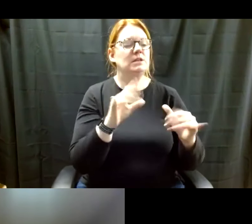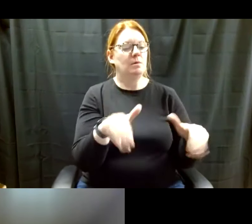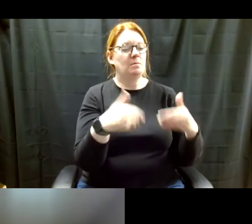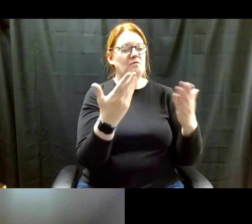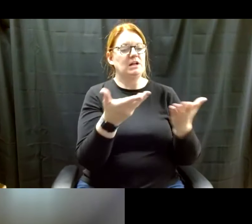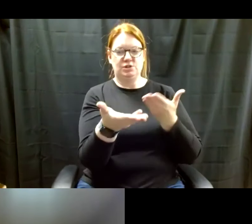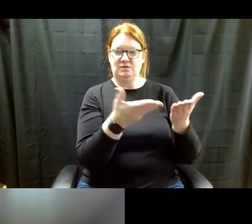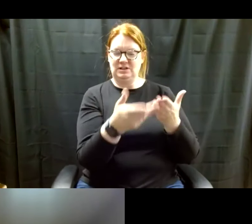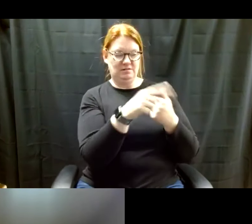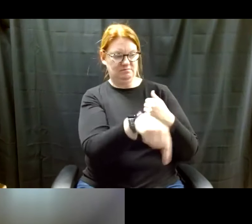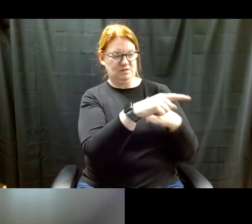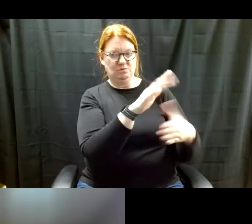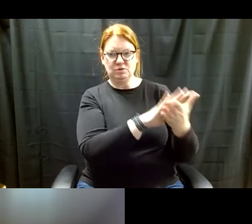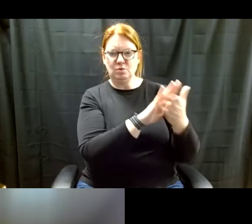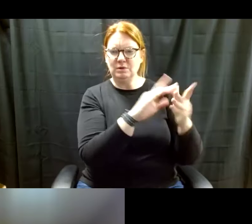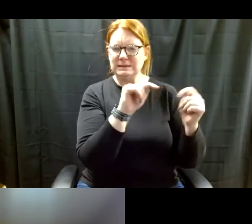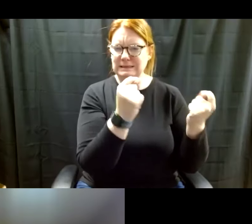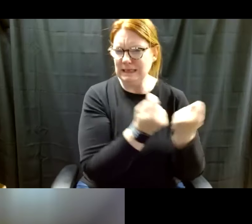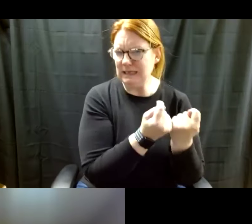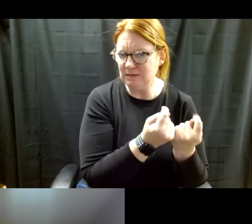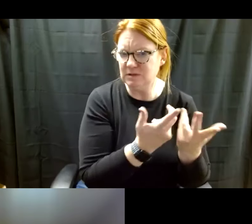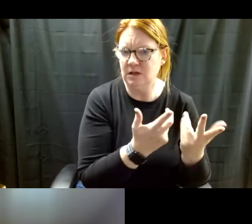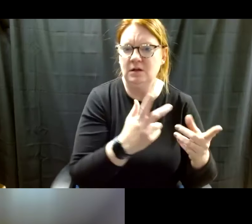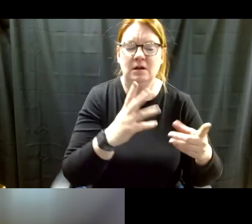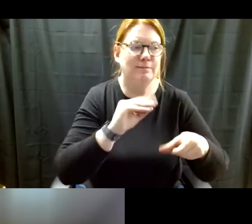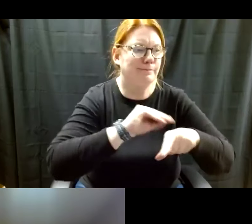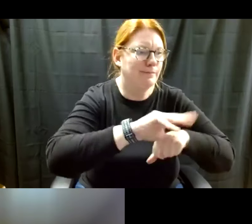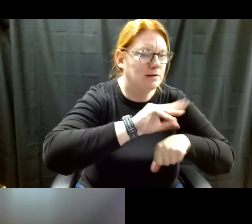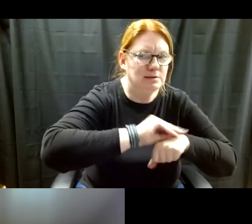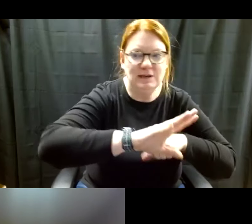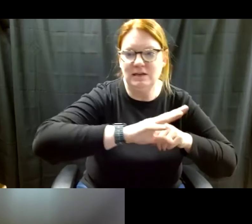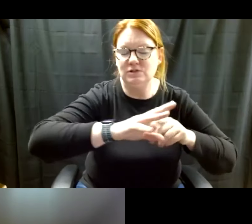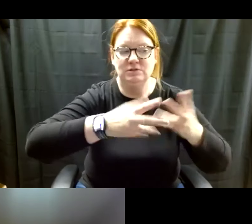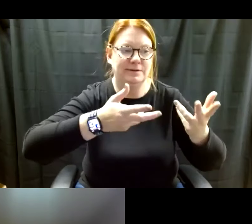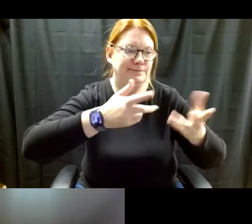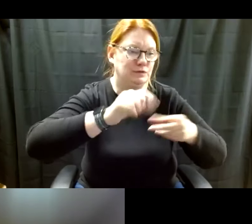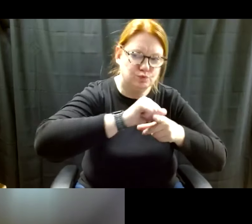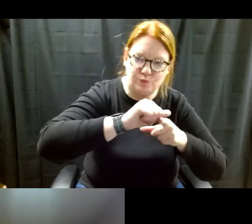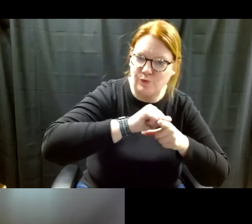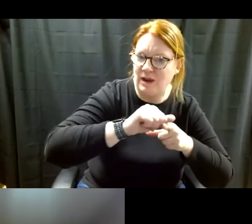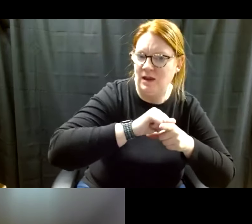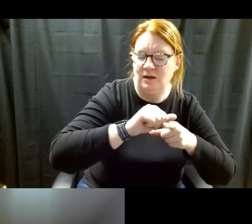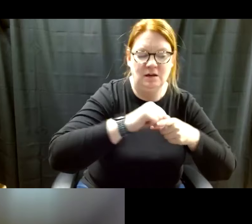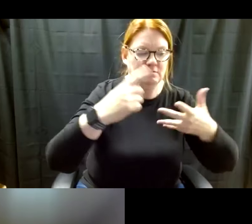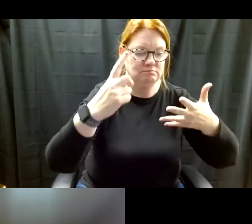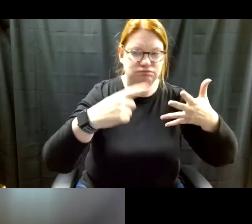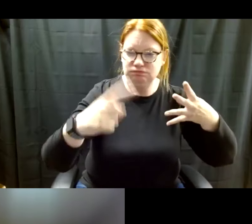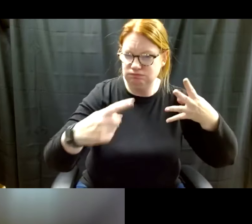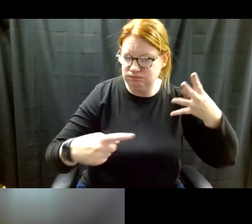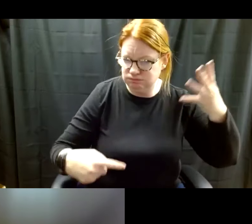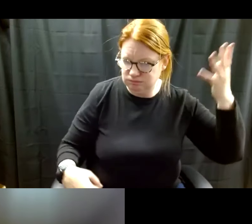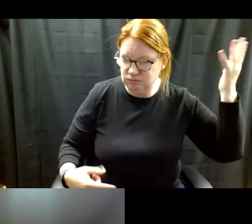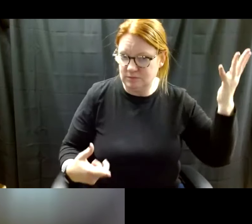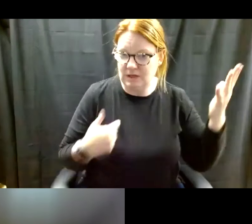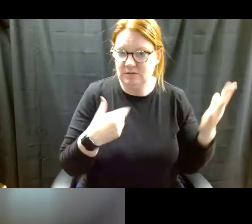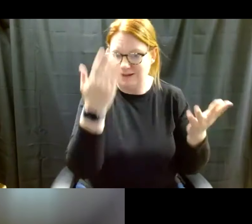do assessment, we do consultations, we do in-services. So there's quite a variety of